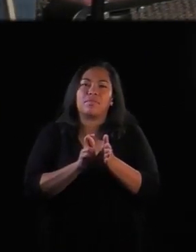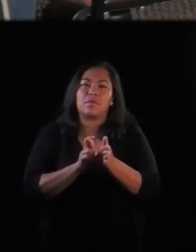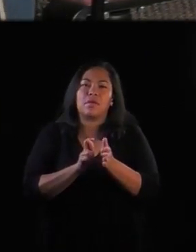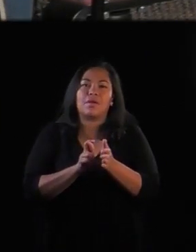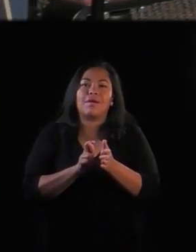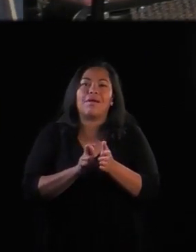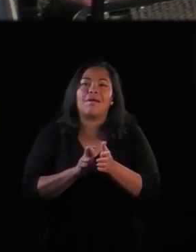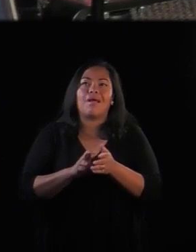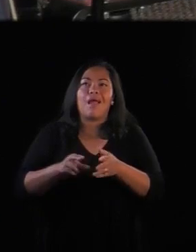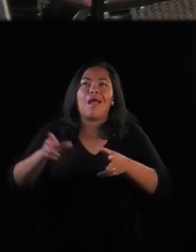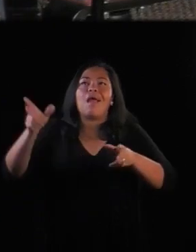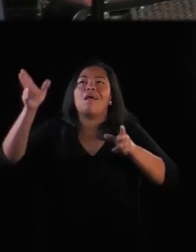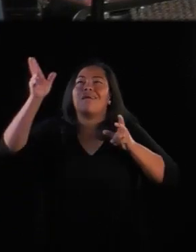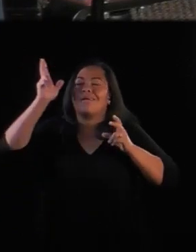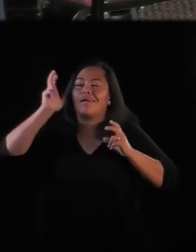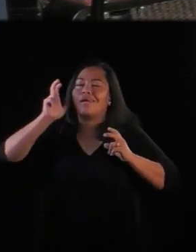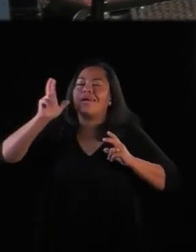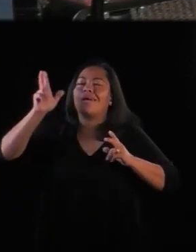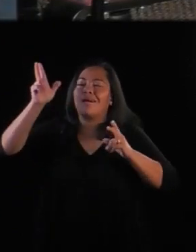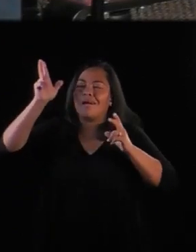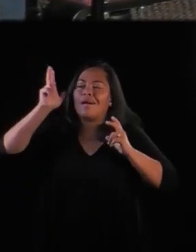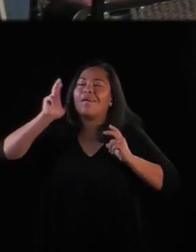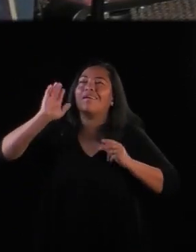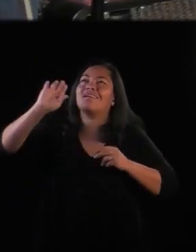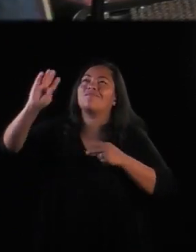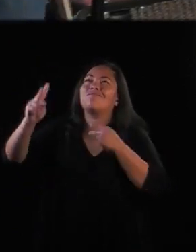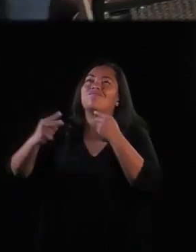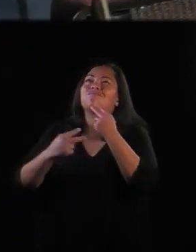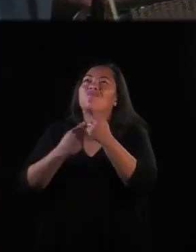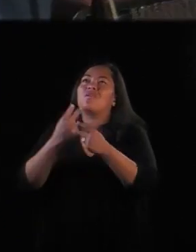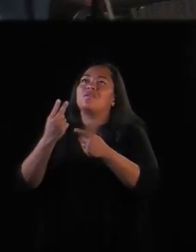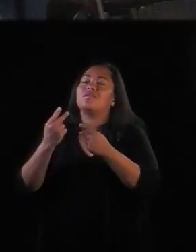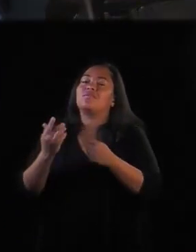would you hear the voice of God?